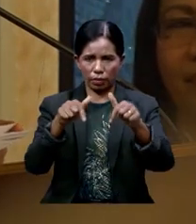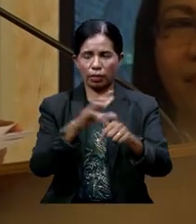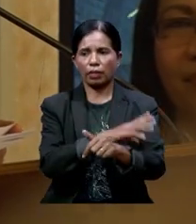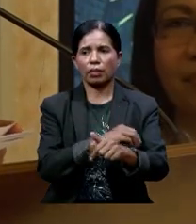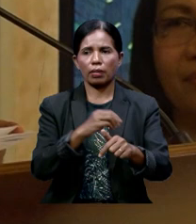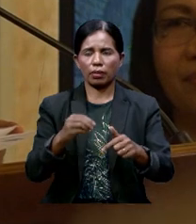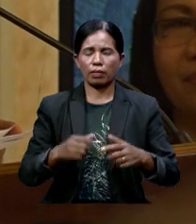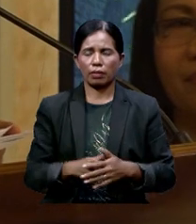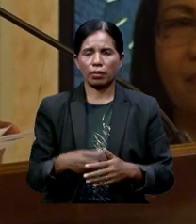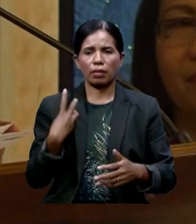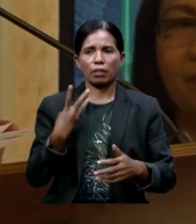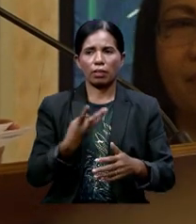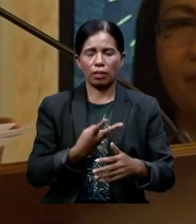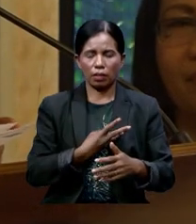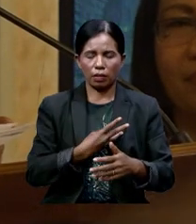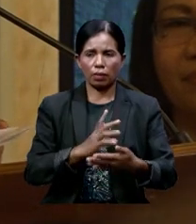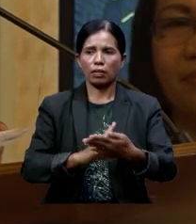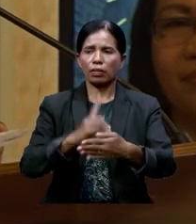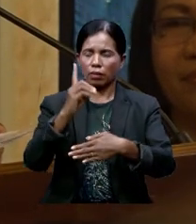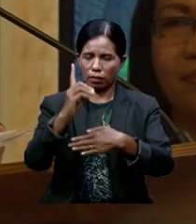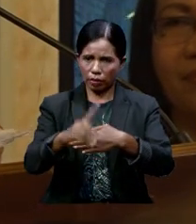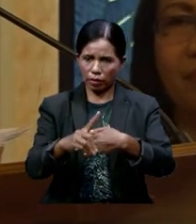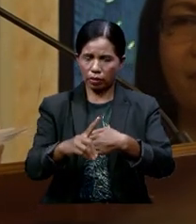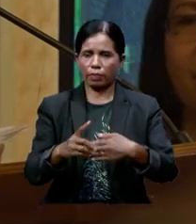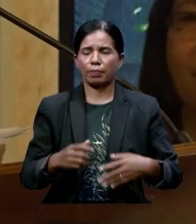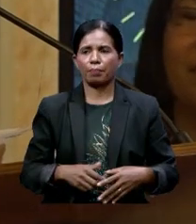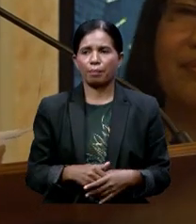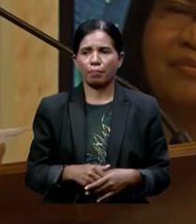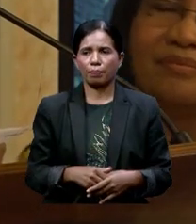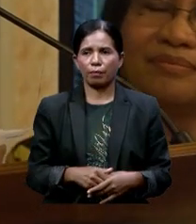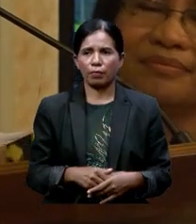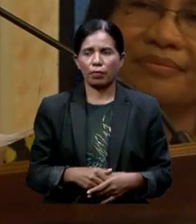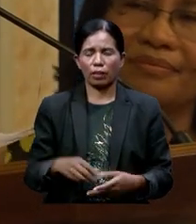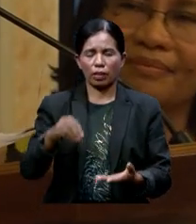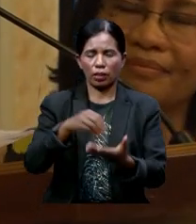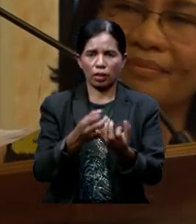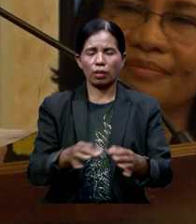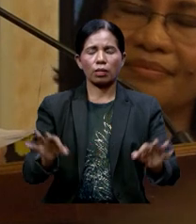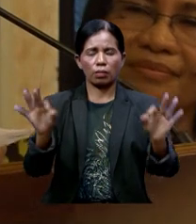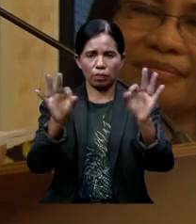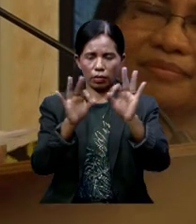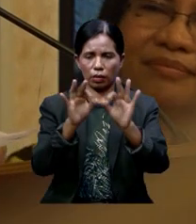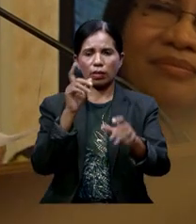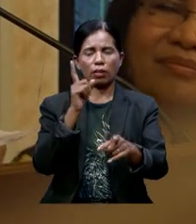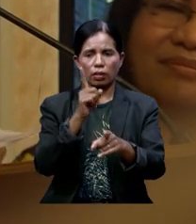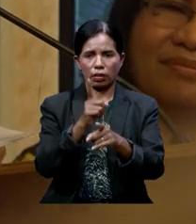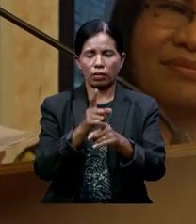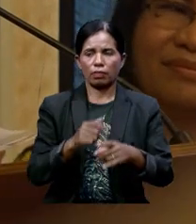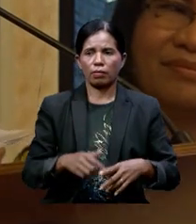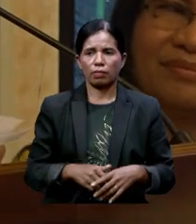peace building and the importance of dialogue, the importance of dialogue.